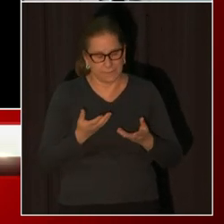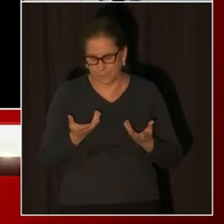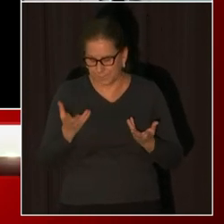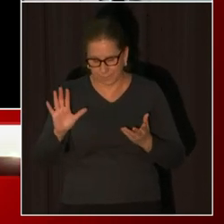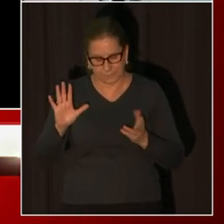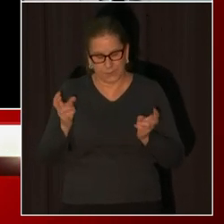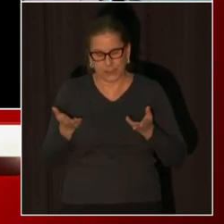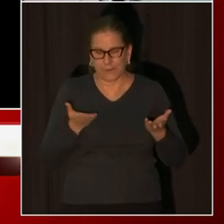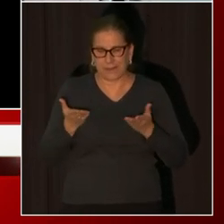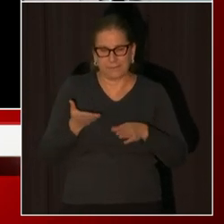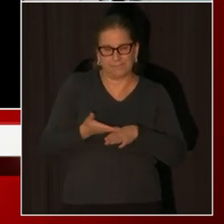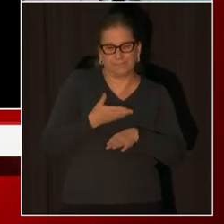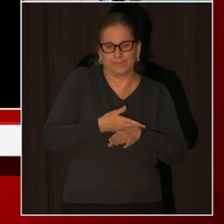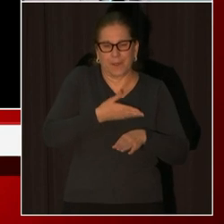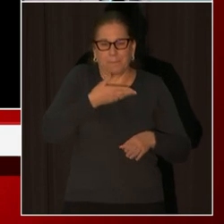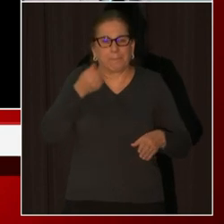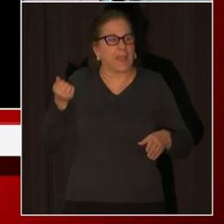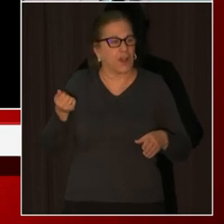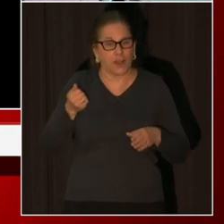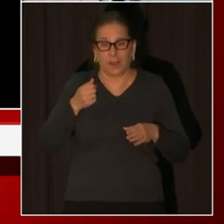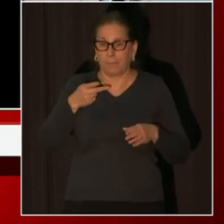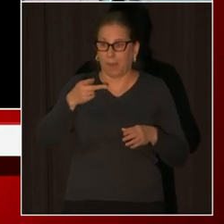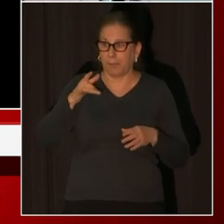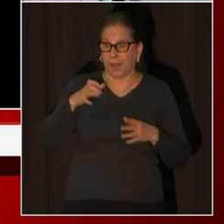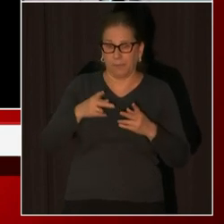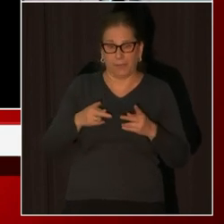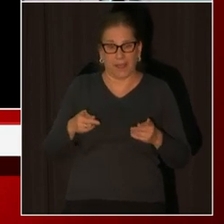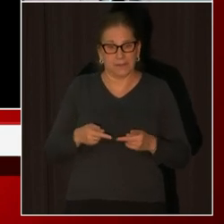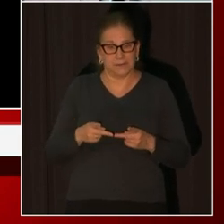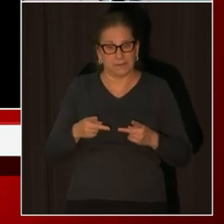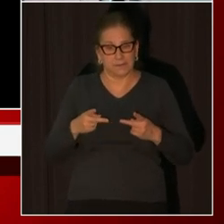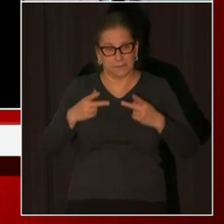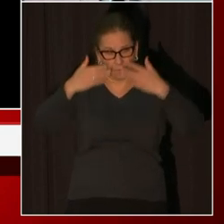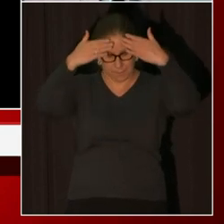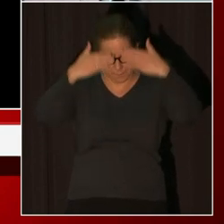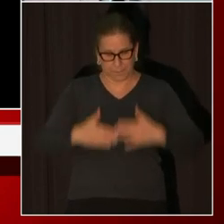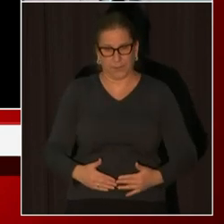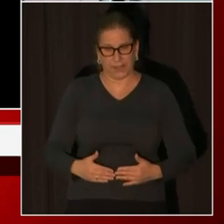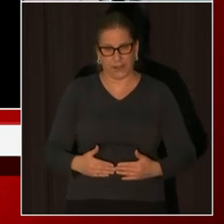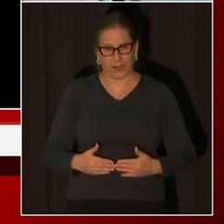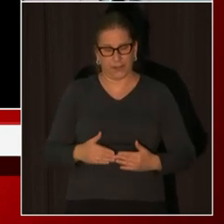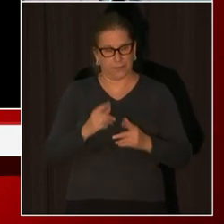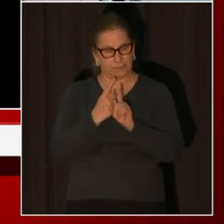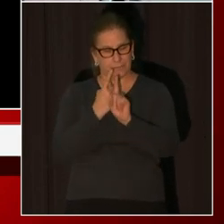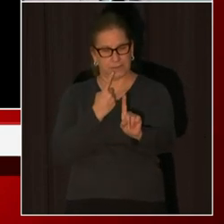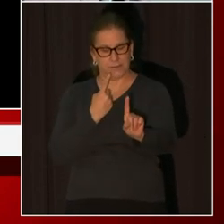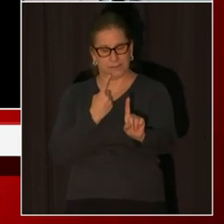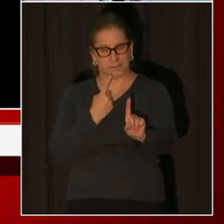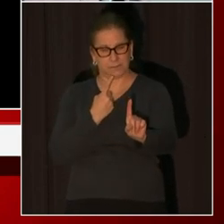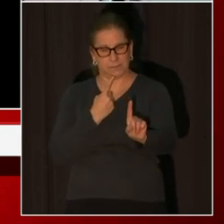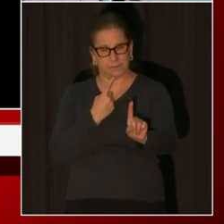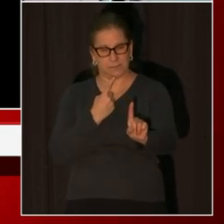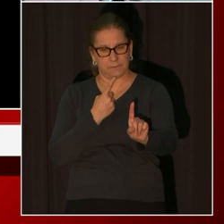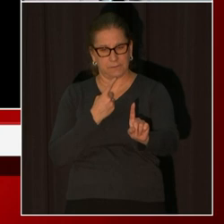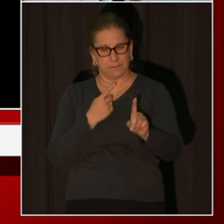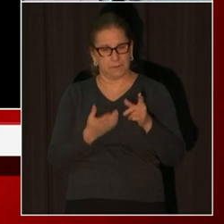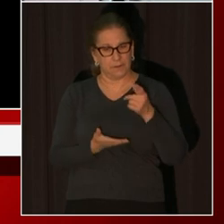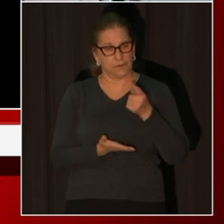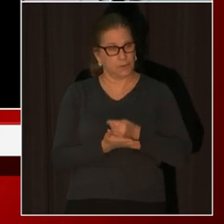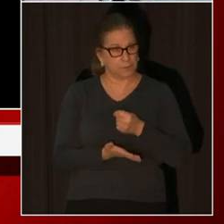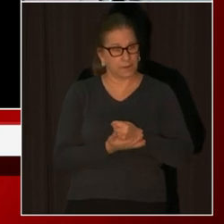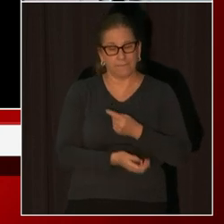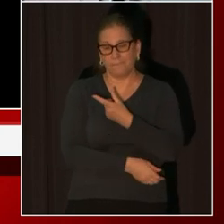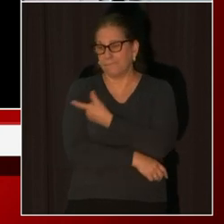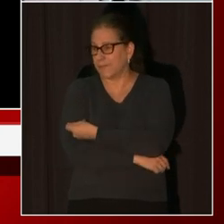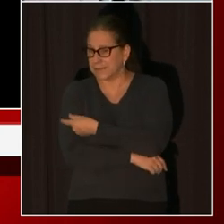barriers to help enforce social distancing, continued tracing and testing and treatment vaccinations when they become available. We